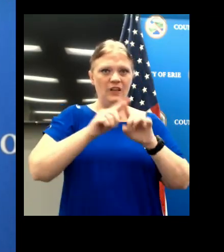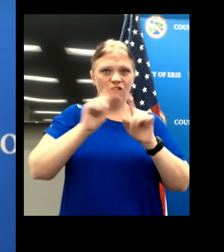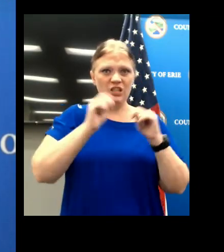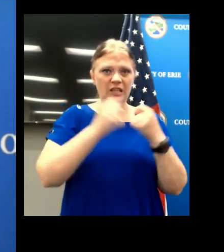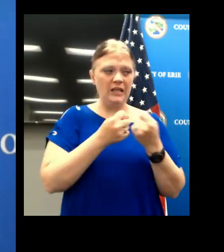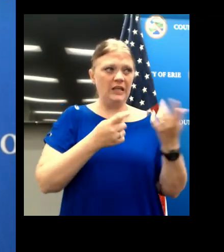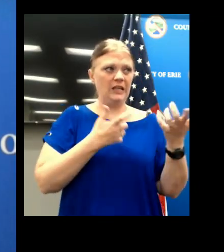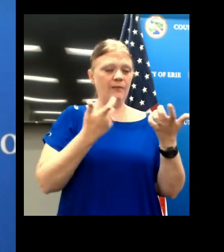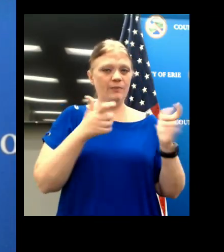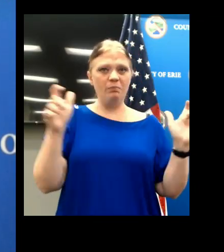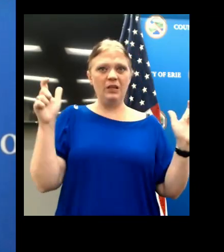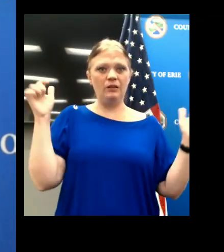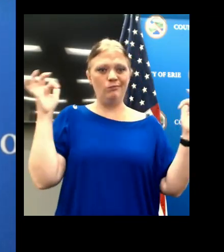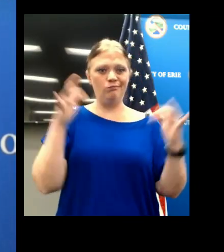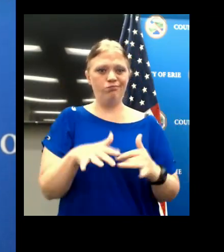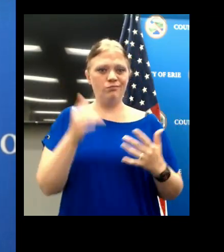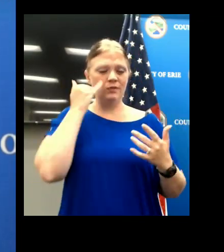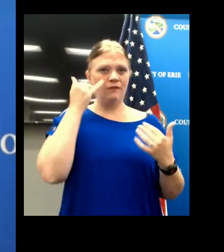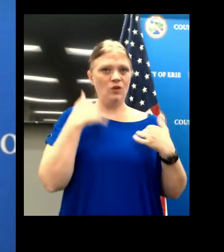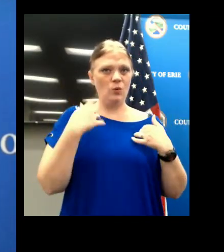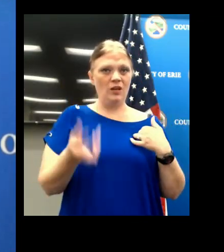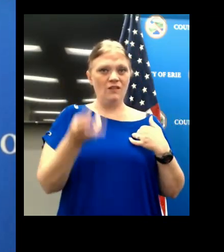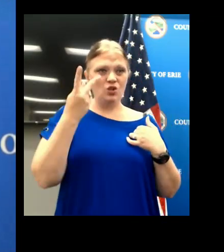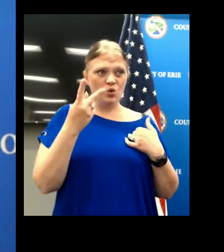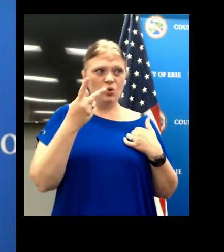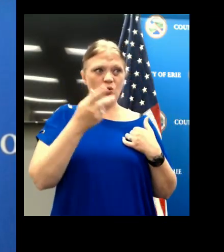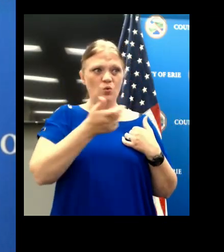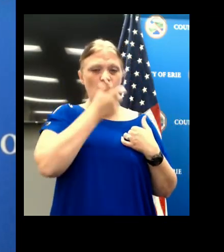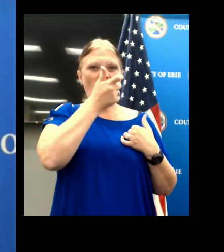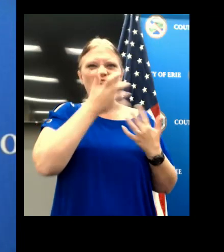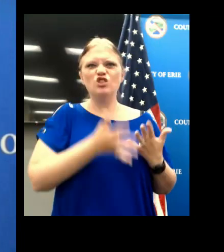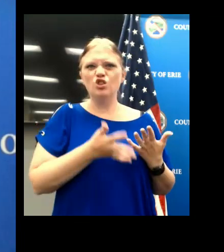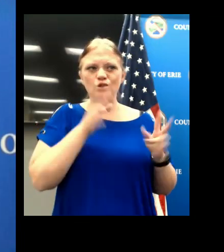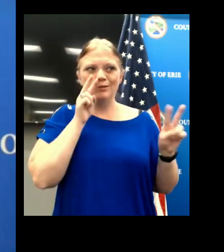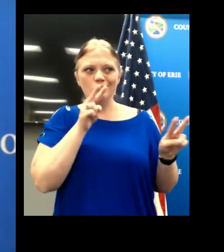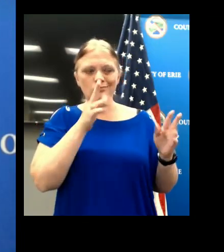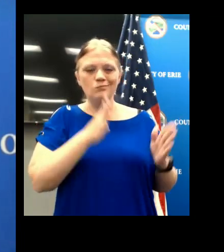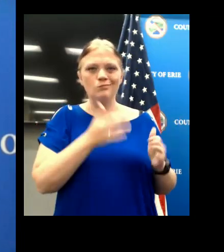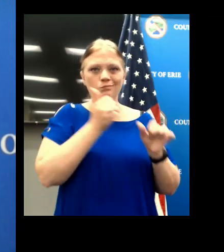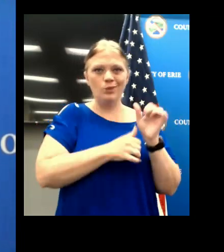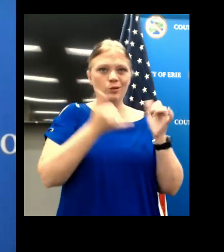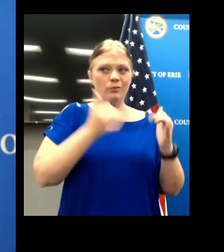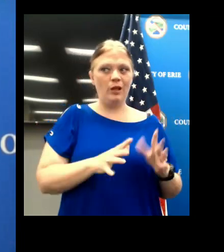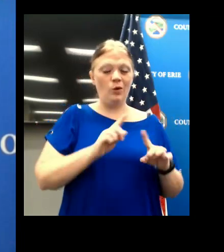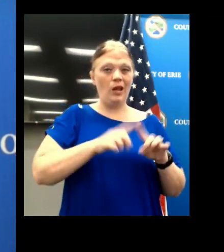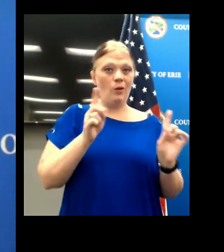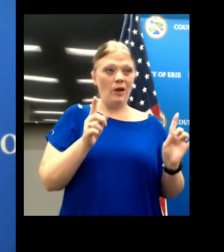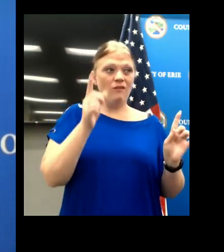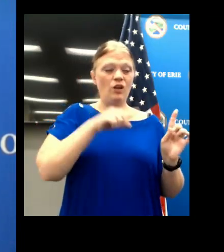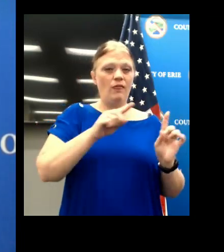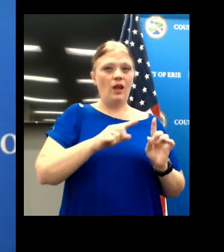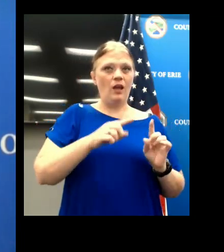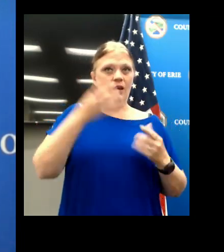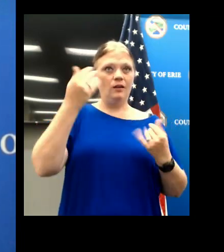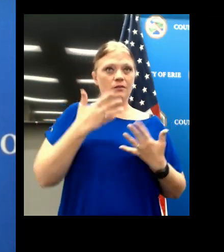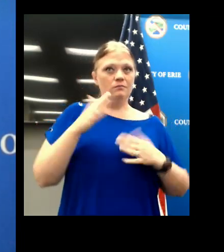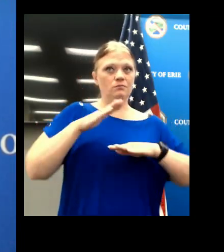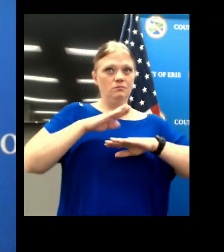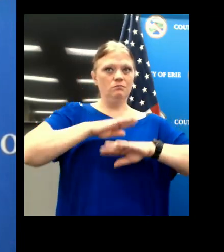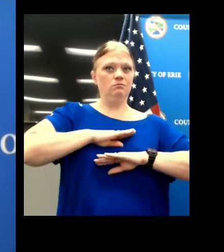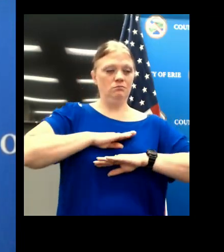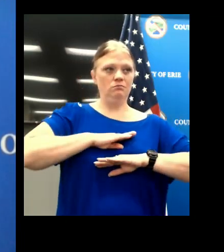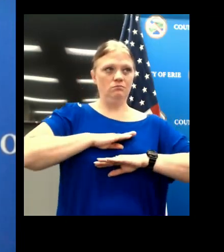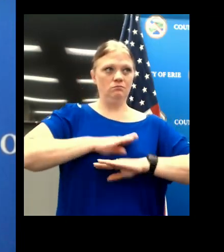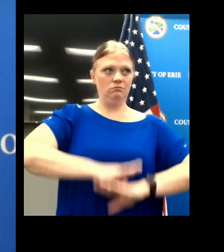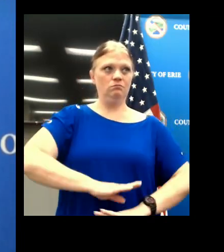be large gatherings if you had 2 spectators per player. However, they reassured us that with their protocols, they